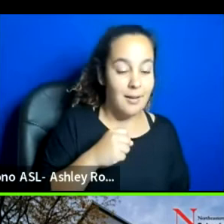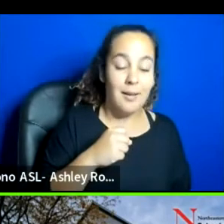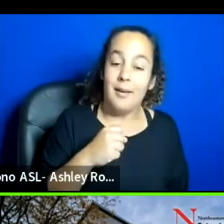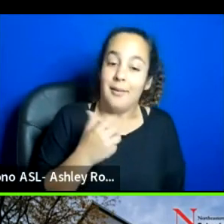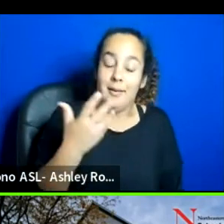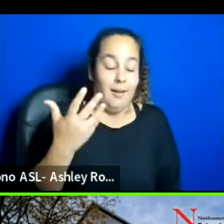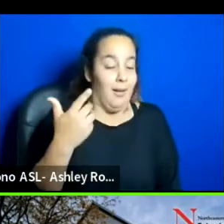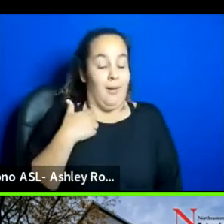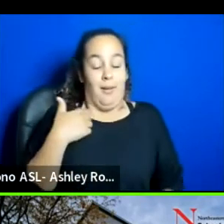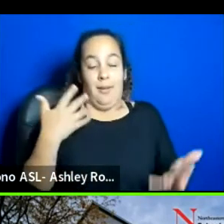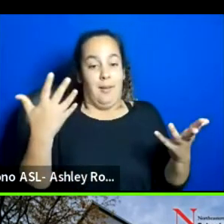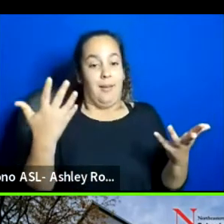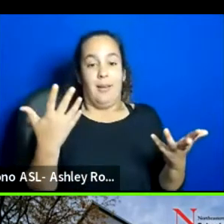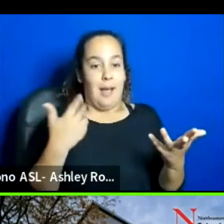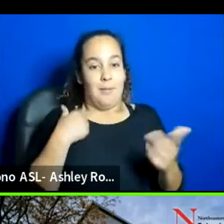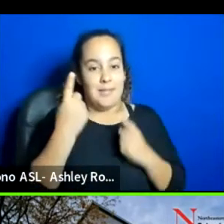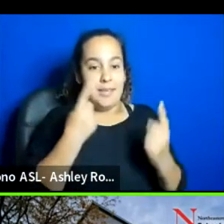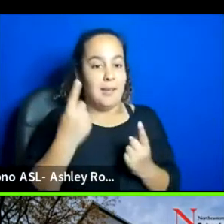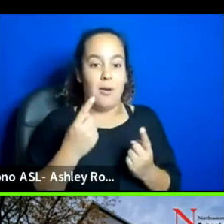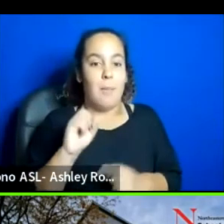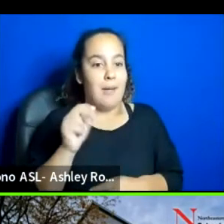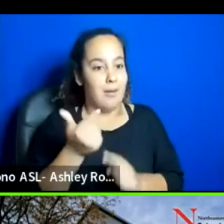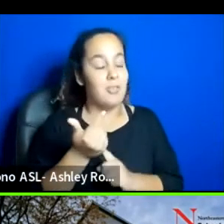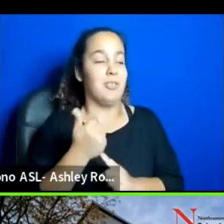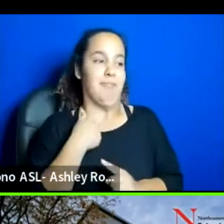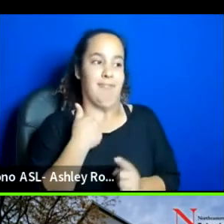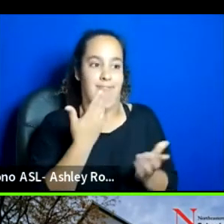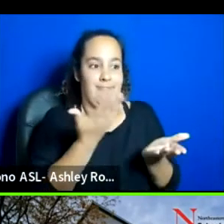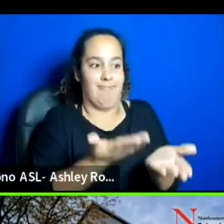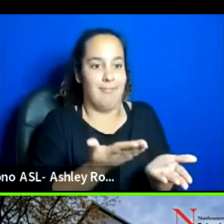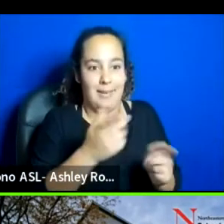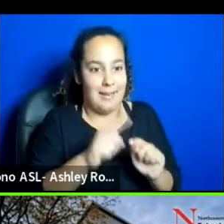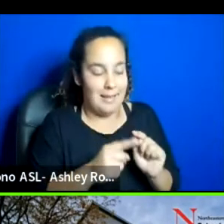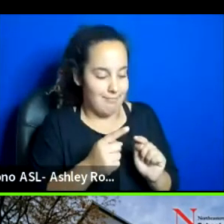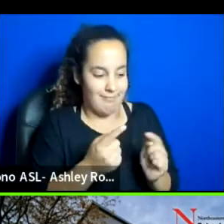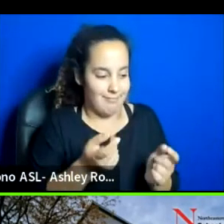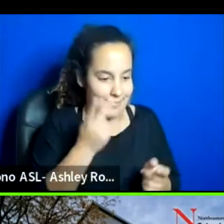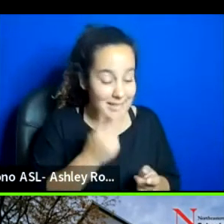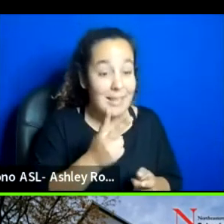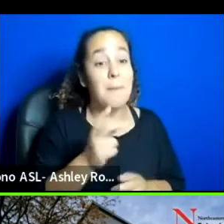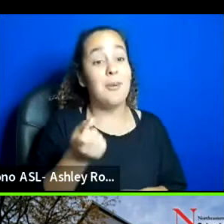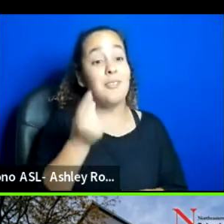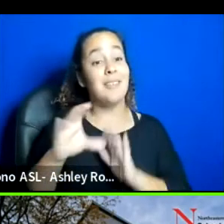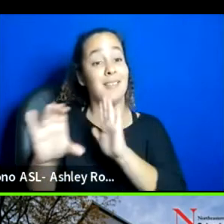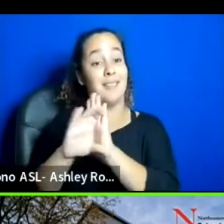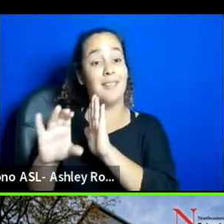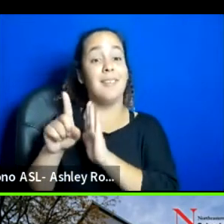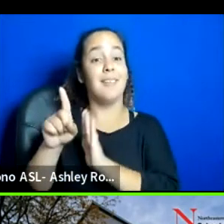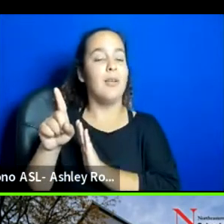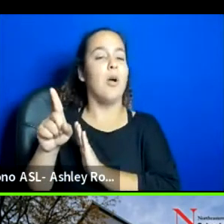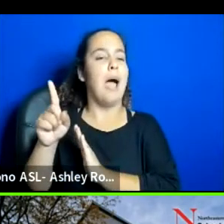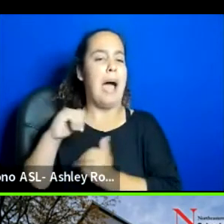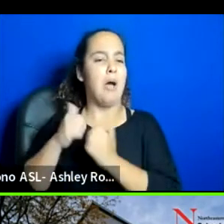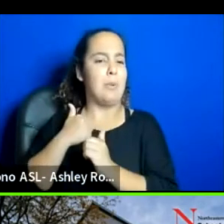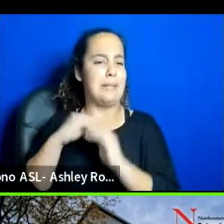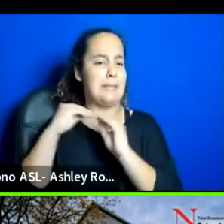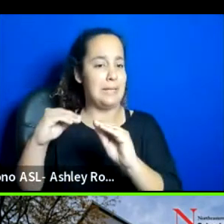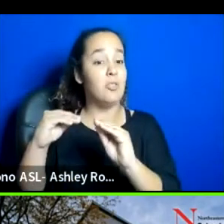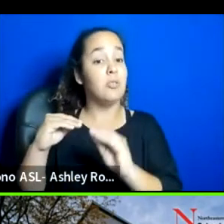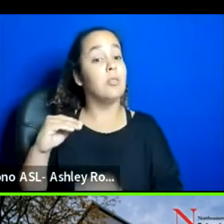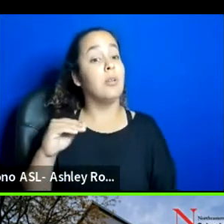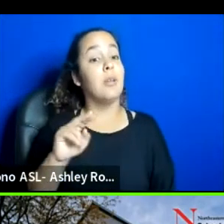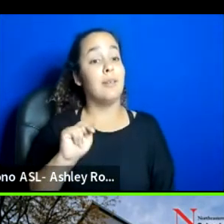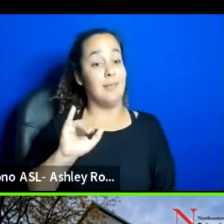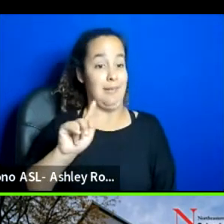goodness, where is it? Should be there, is what I was not seeing was the great copyright cases that we use to teach US copyright law, including Nichols